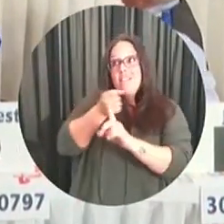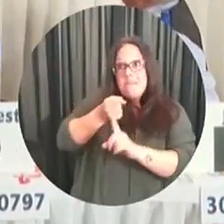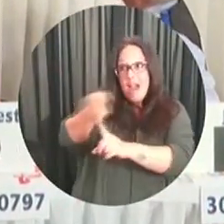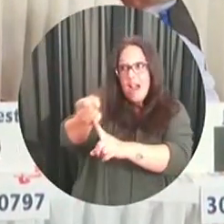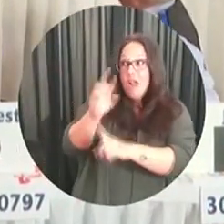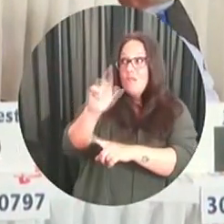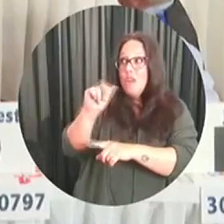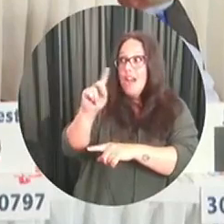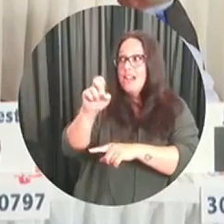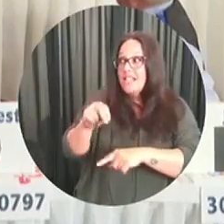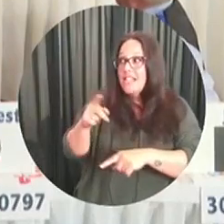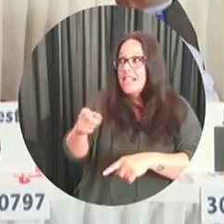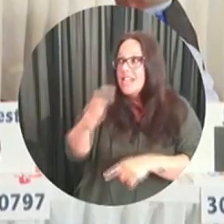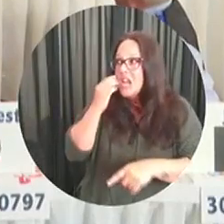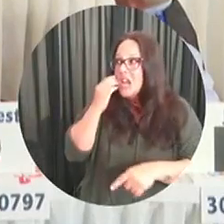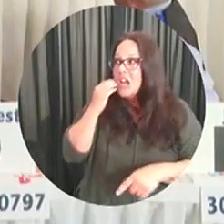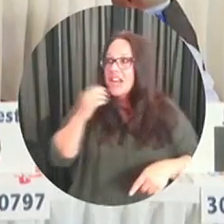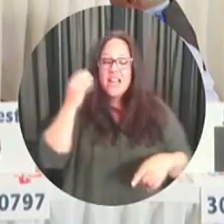away.